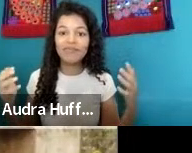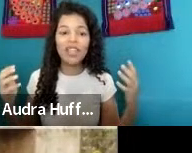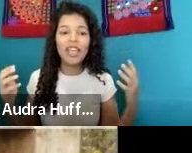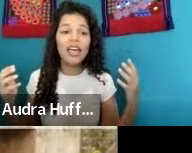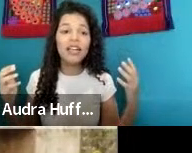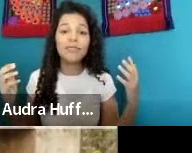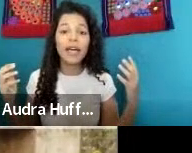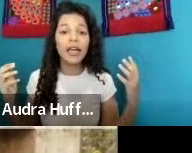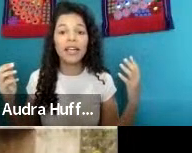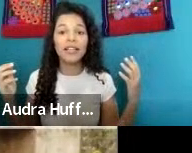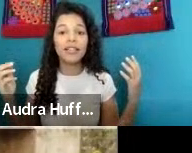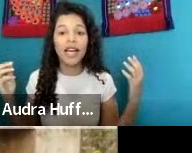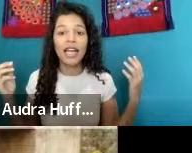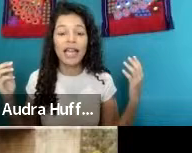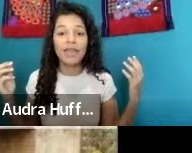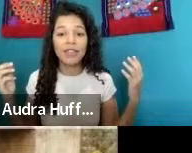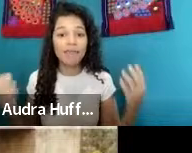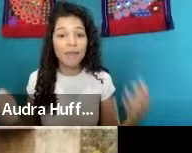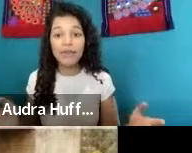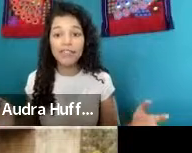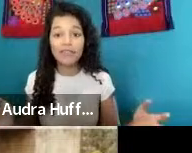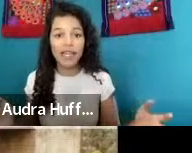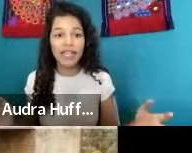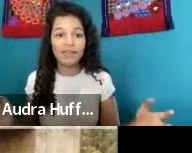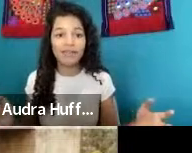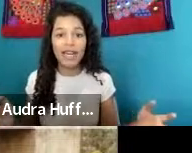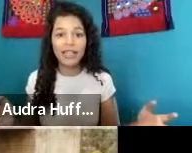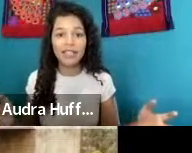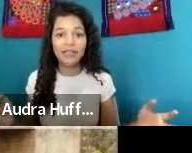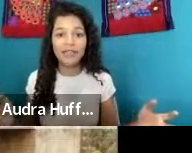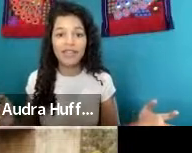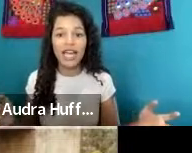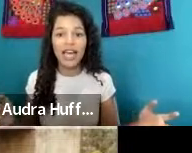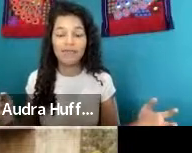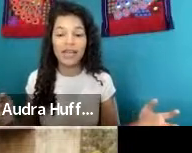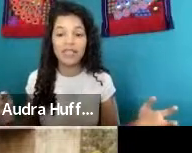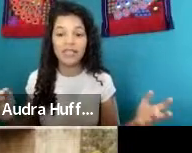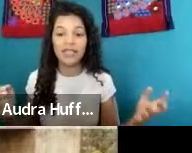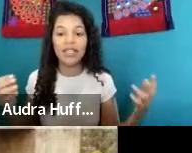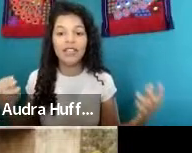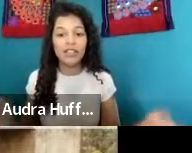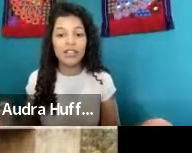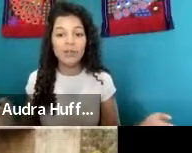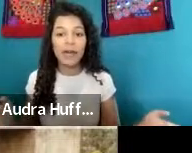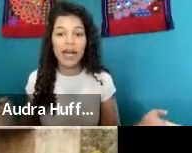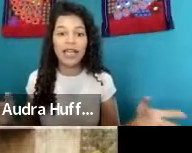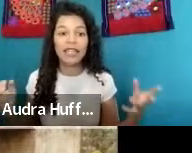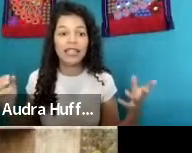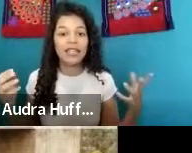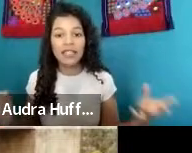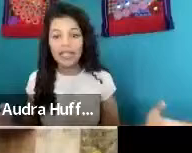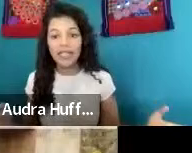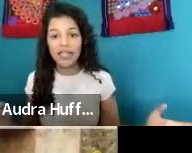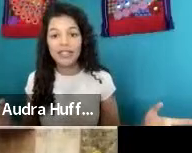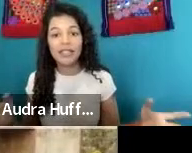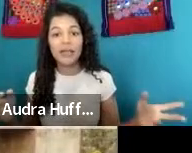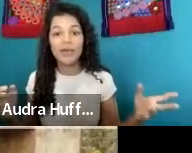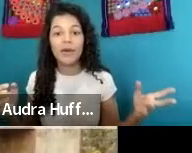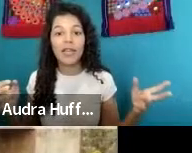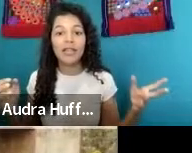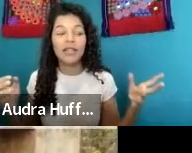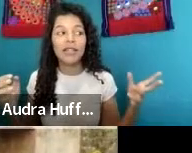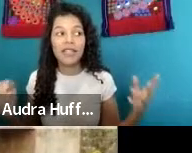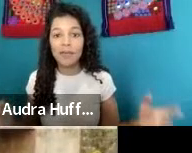Nepal. And I made the most of my next 5.5 months just by sitting next